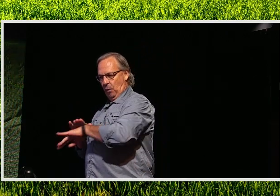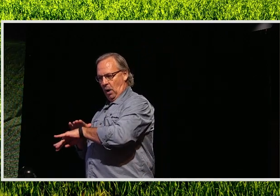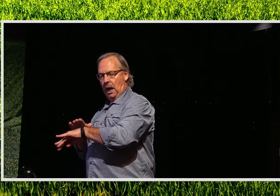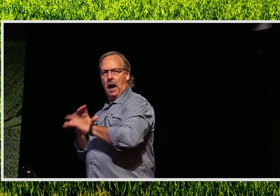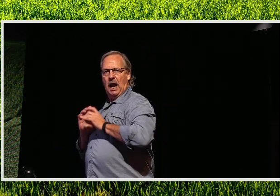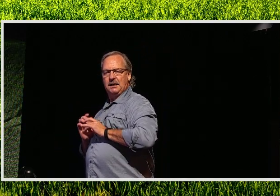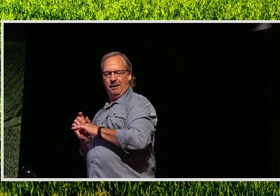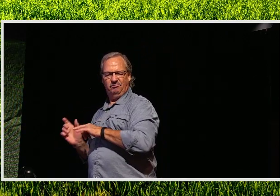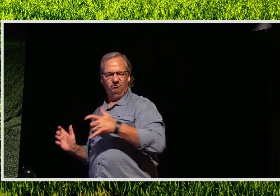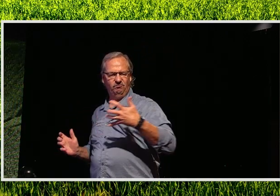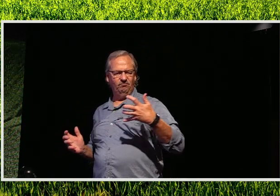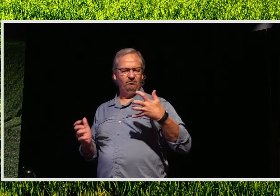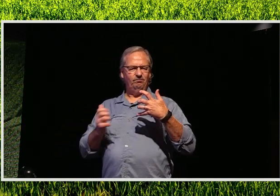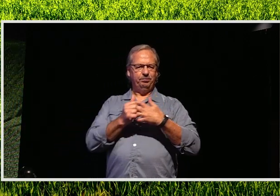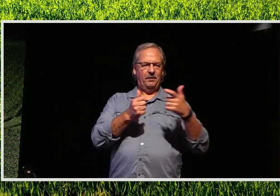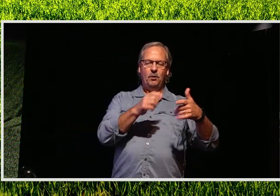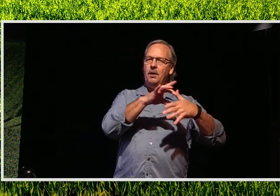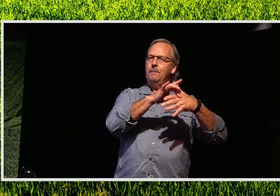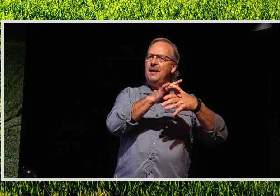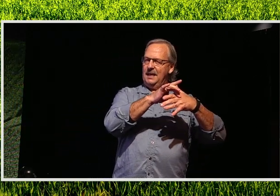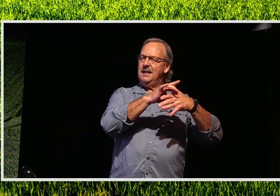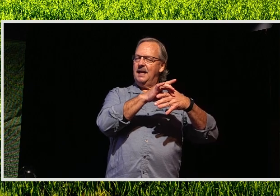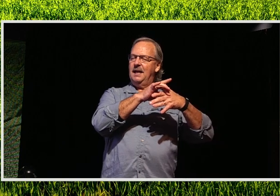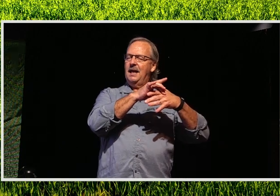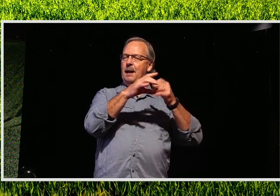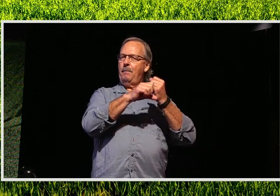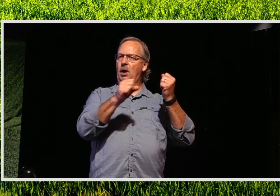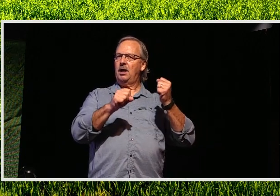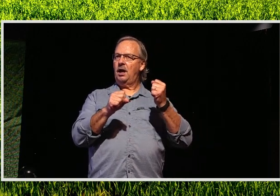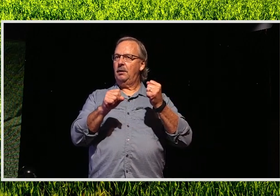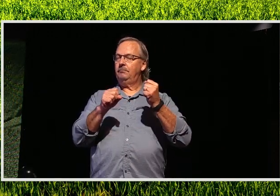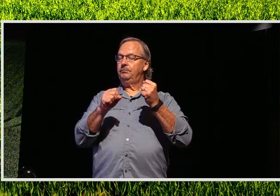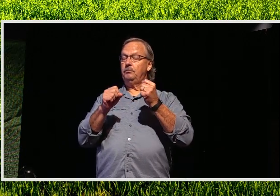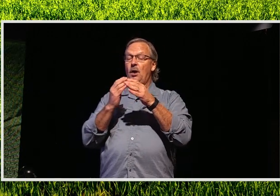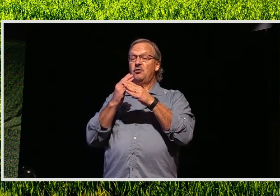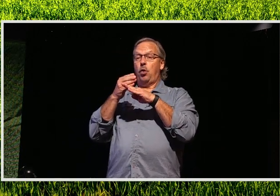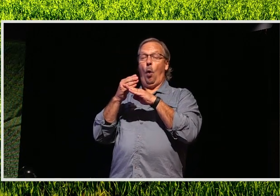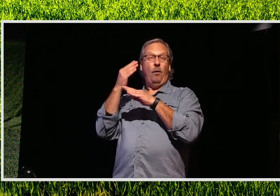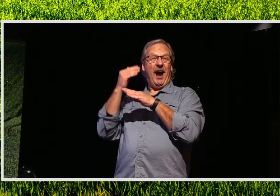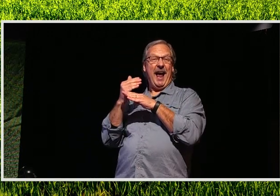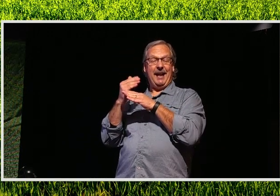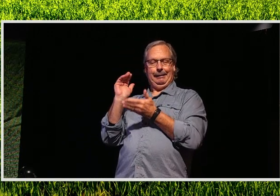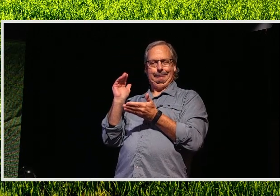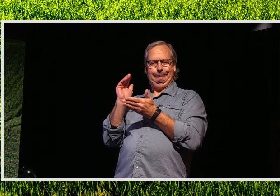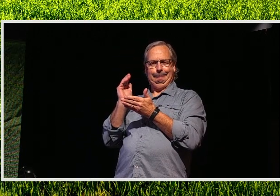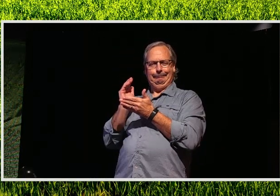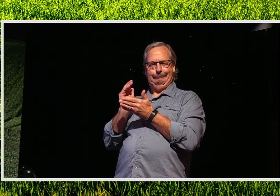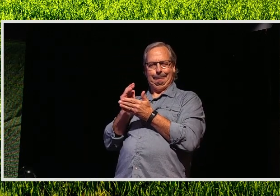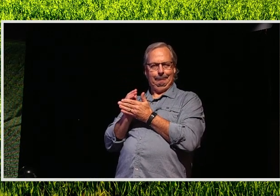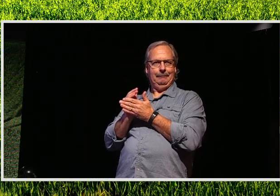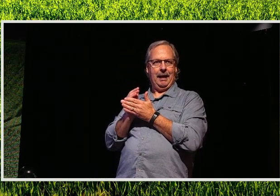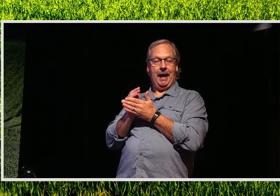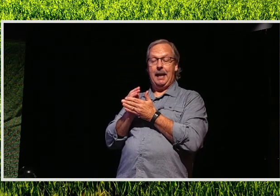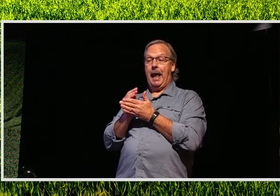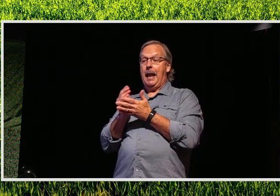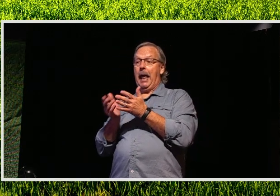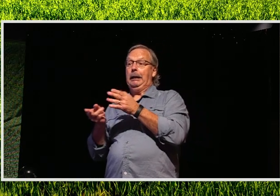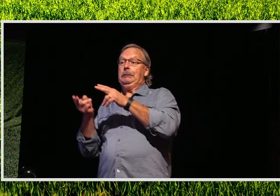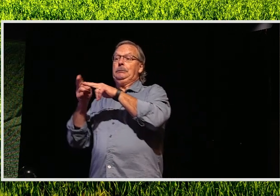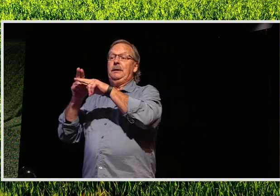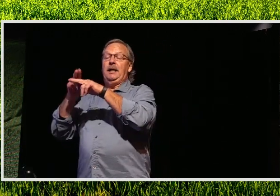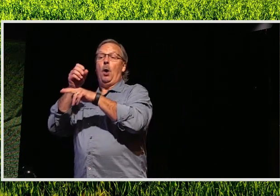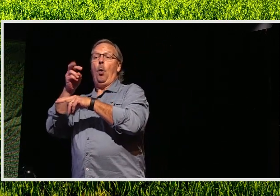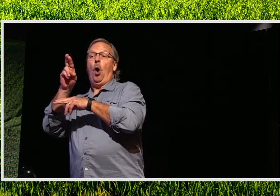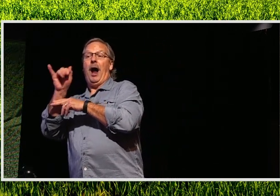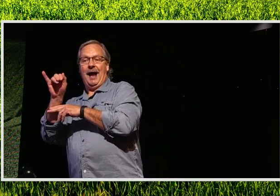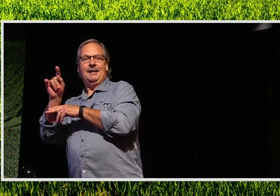customizing it for our meat marketplace. This has kept our overhead really low while maximizing the ROI for the agripreneurs that we